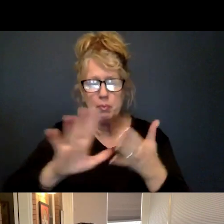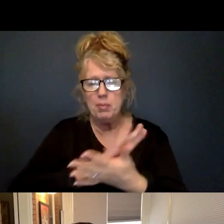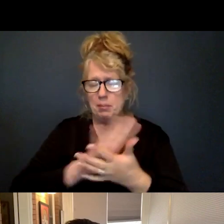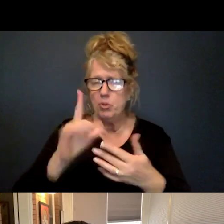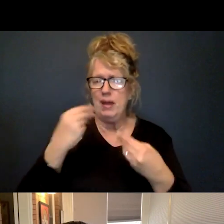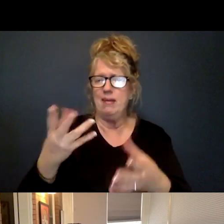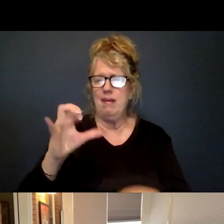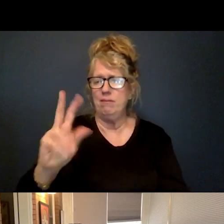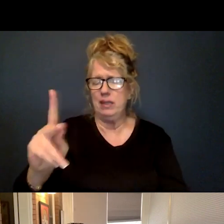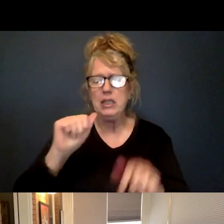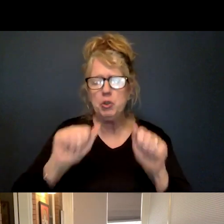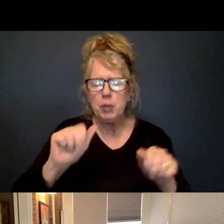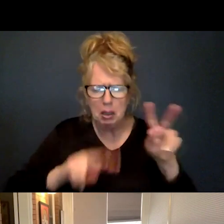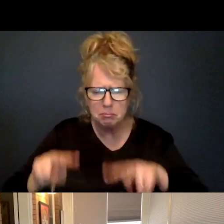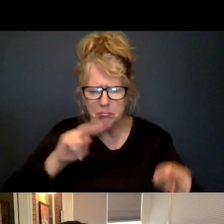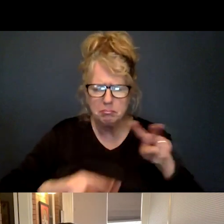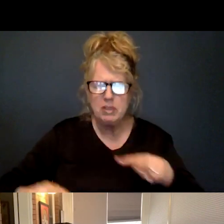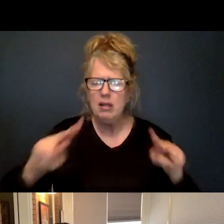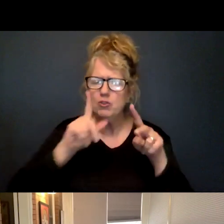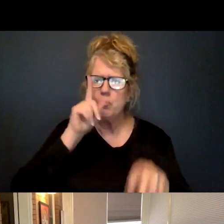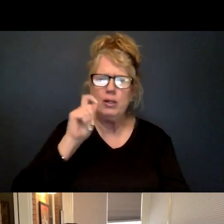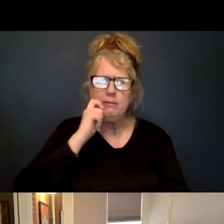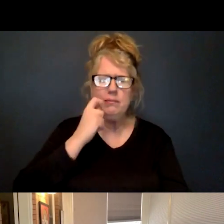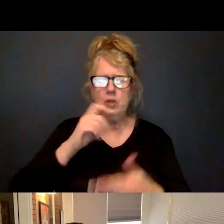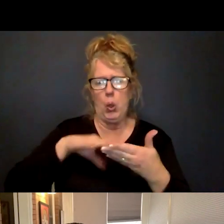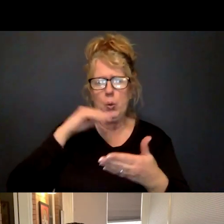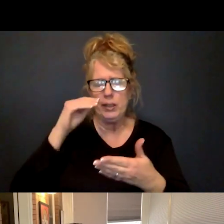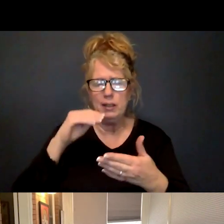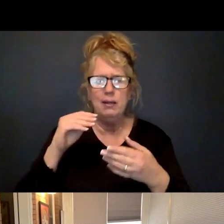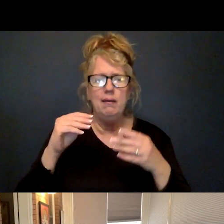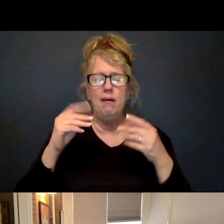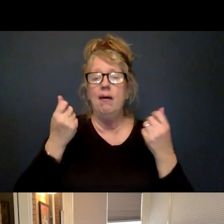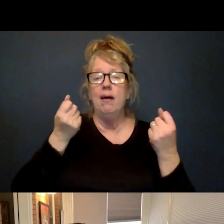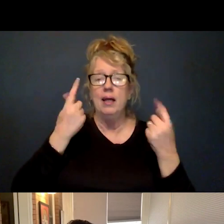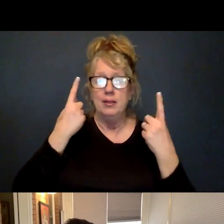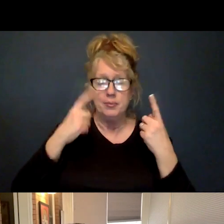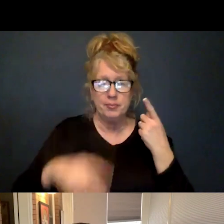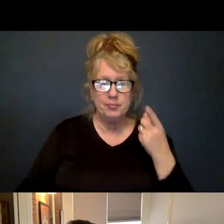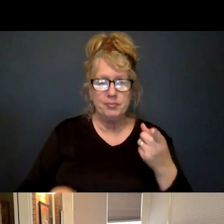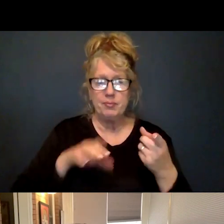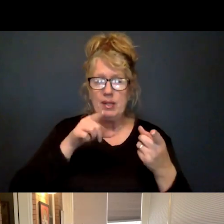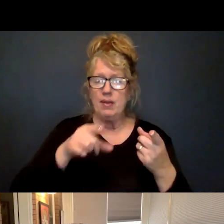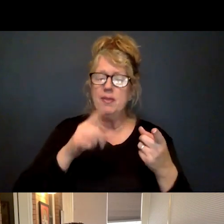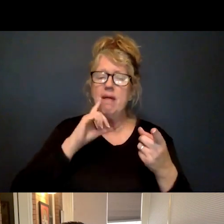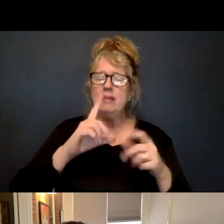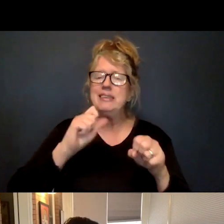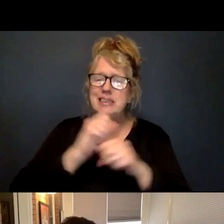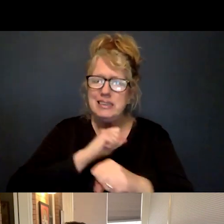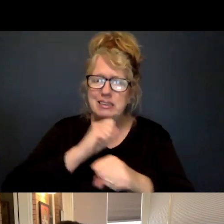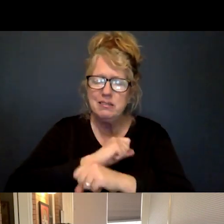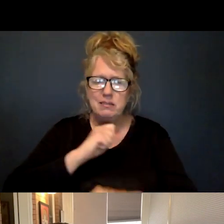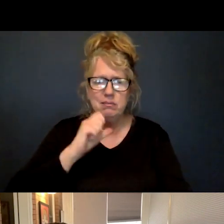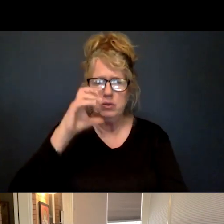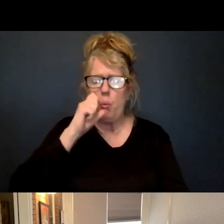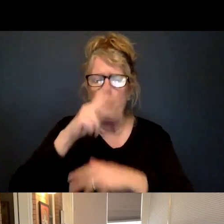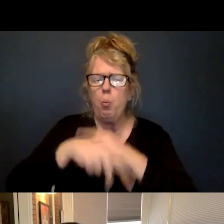link to, there's some really neat machine learning in here. But basically, it makes a statistical guess on which type